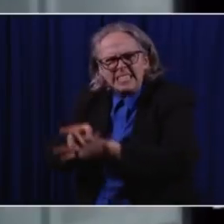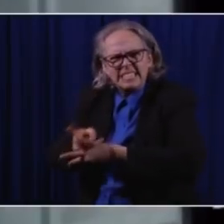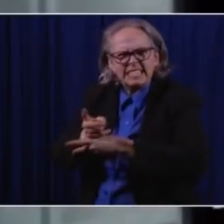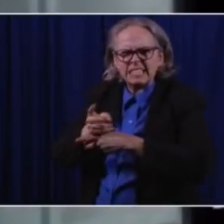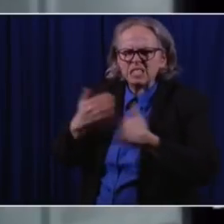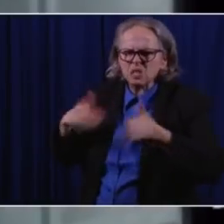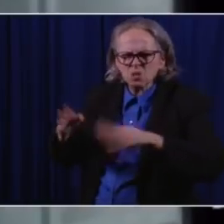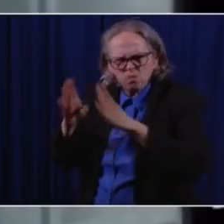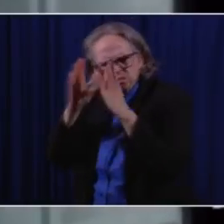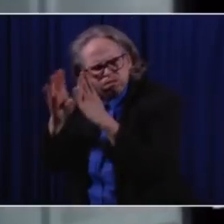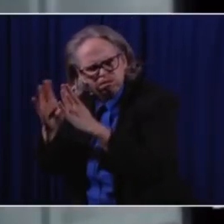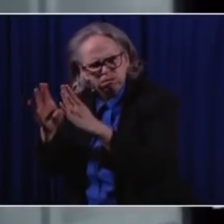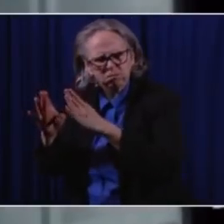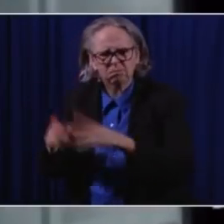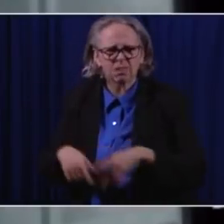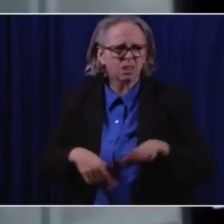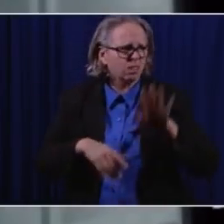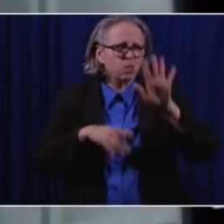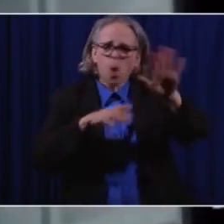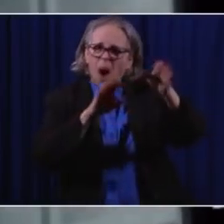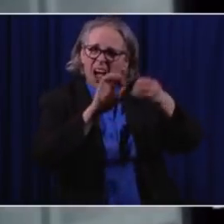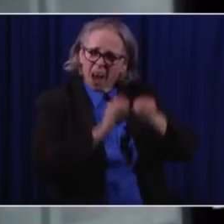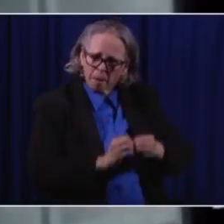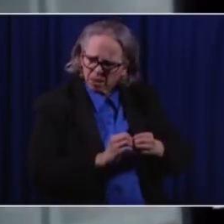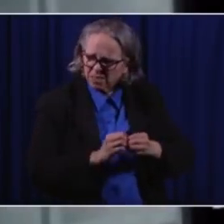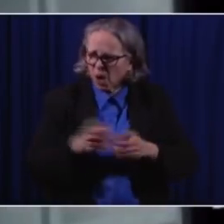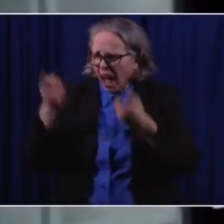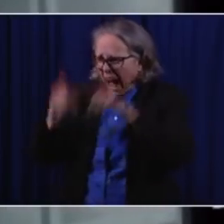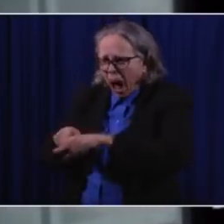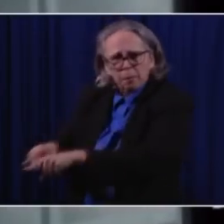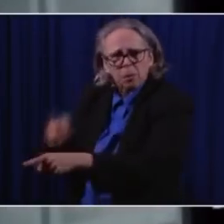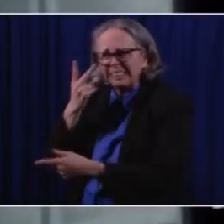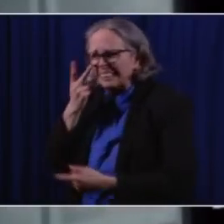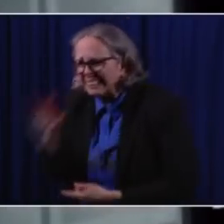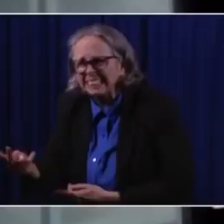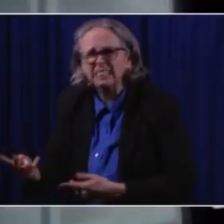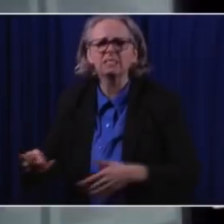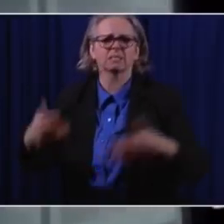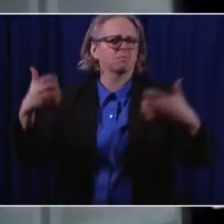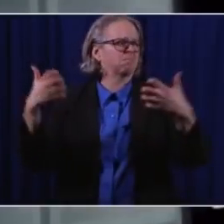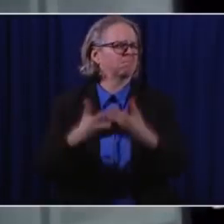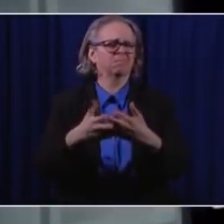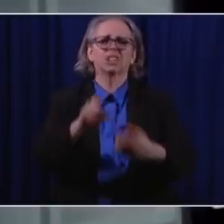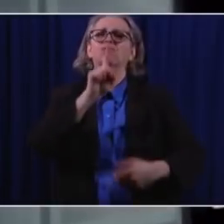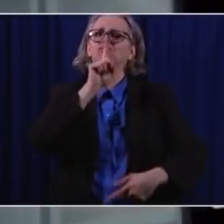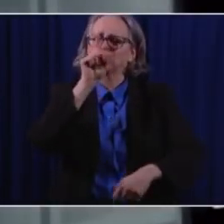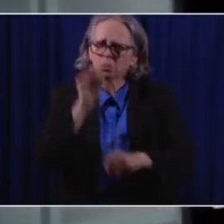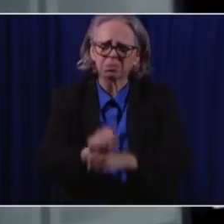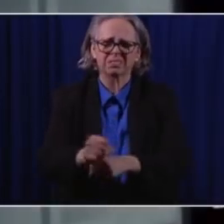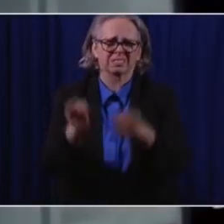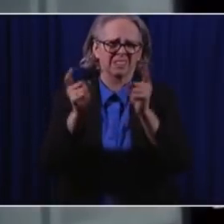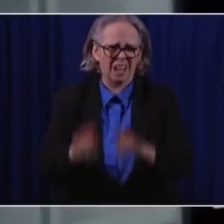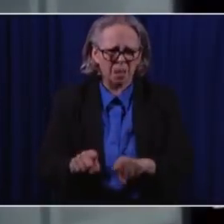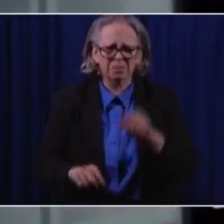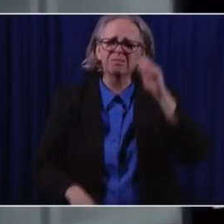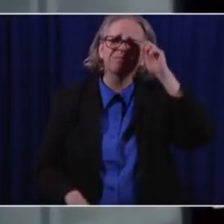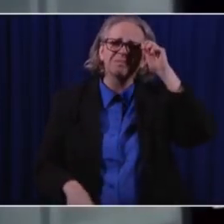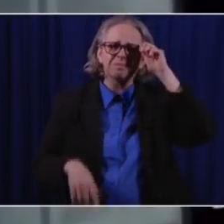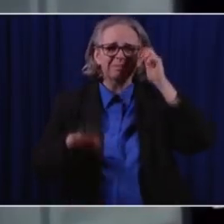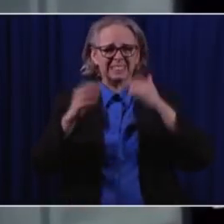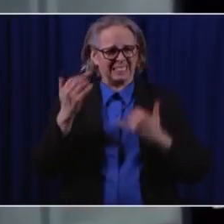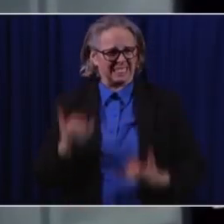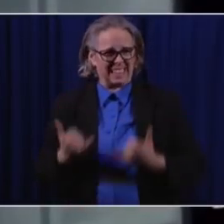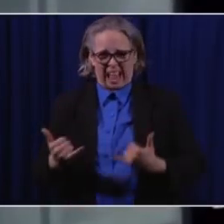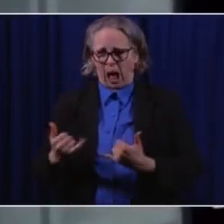speak to. And I think the unfortunate piece is to kind of compound the issue. We're also in our kind of